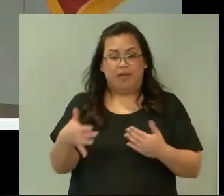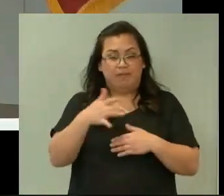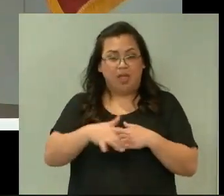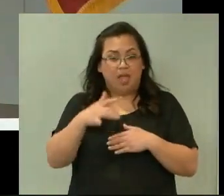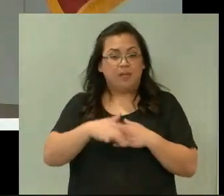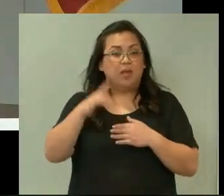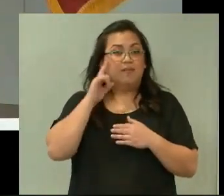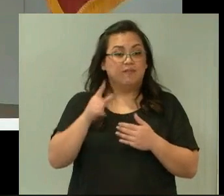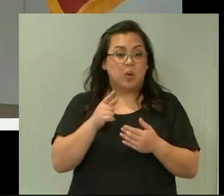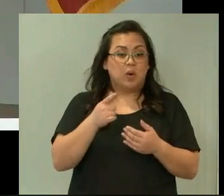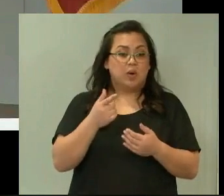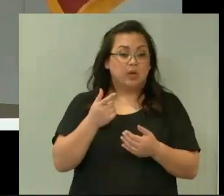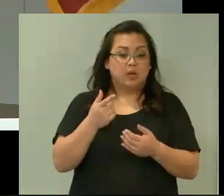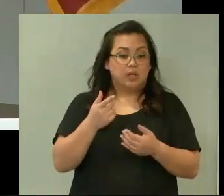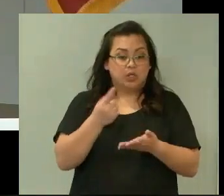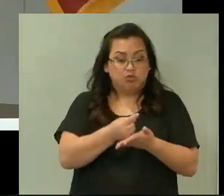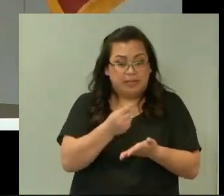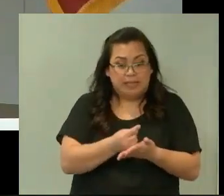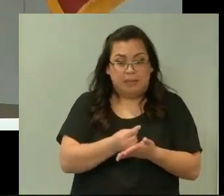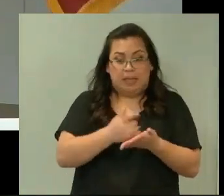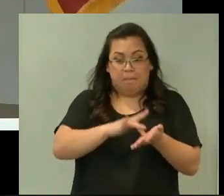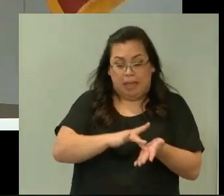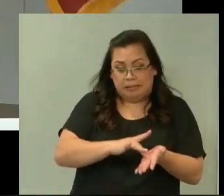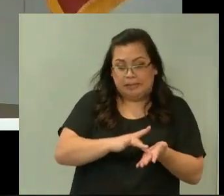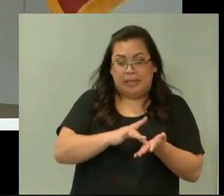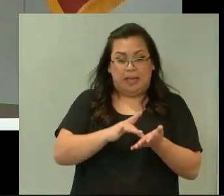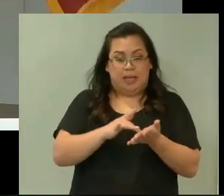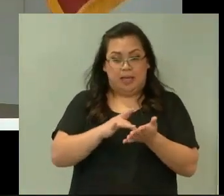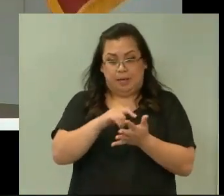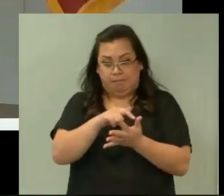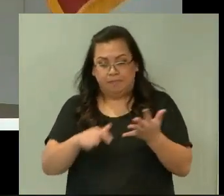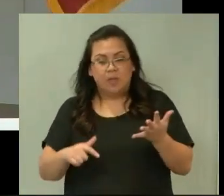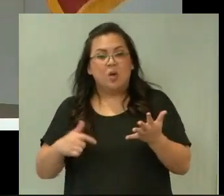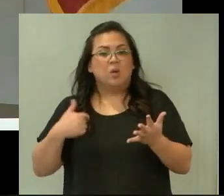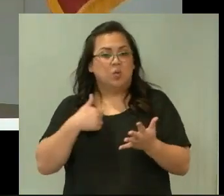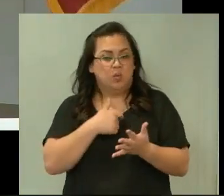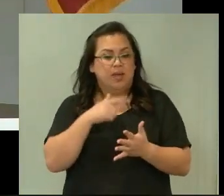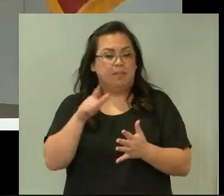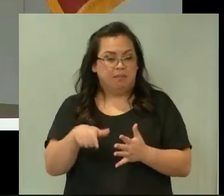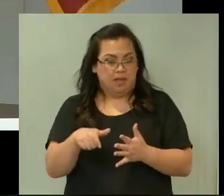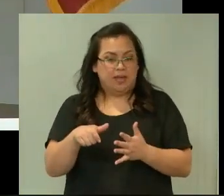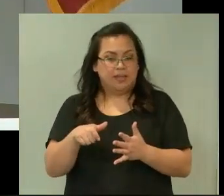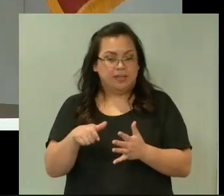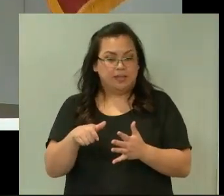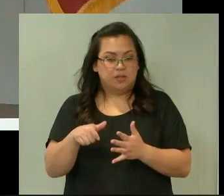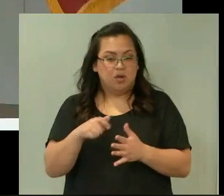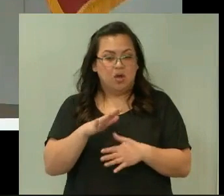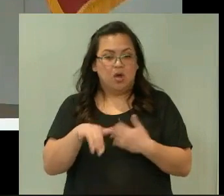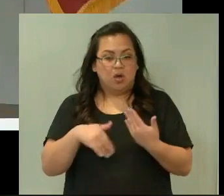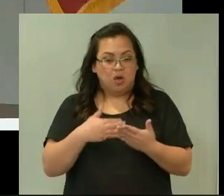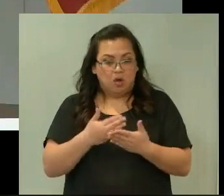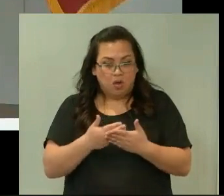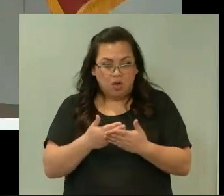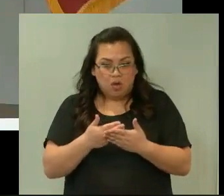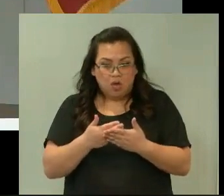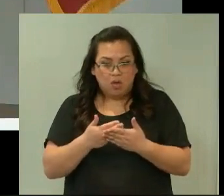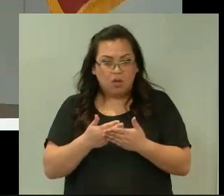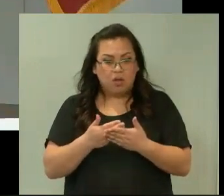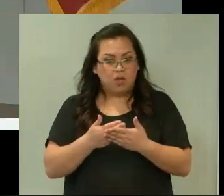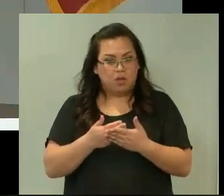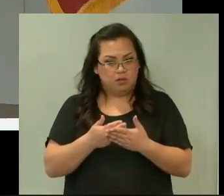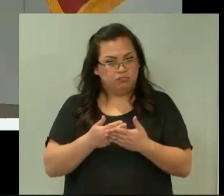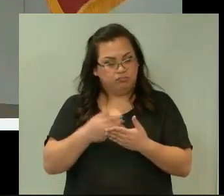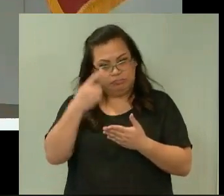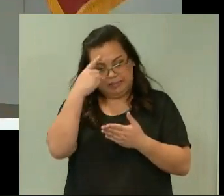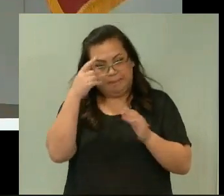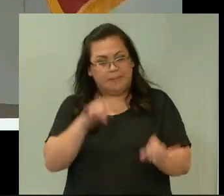treatments for COVID-19, our actions will have to be aligned to achieve 4 objectives. So everything we are